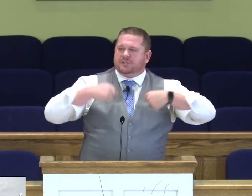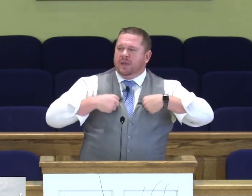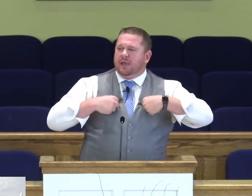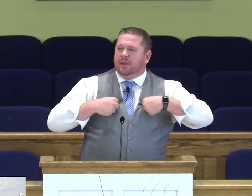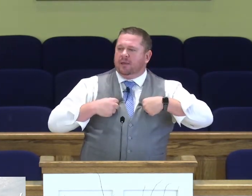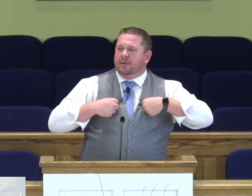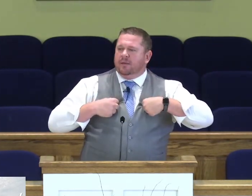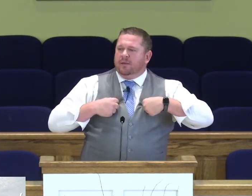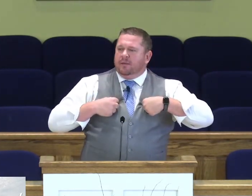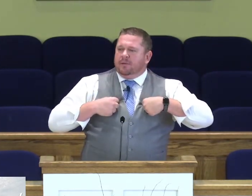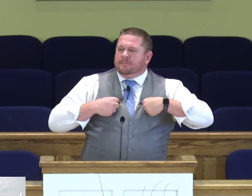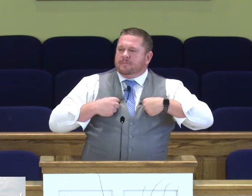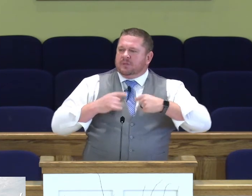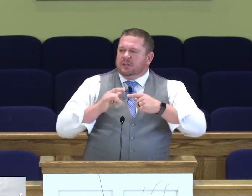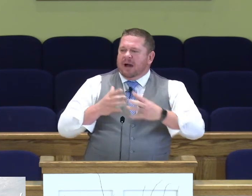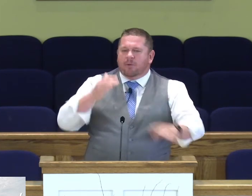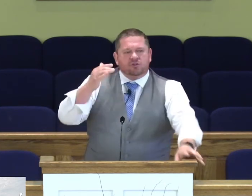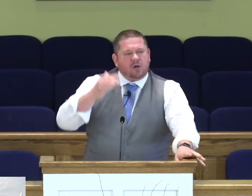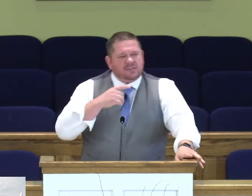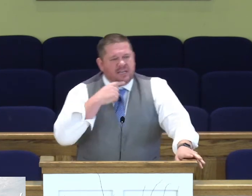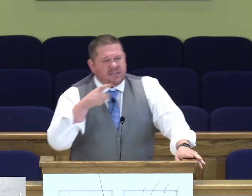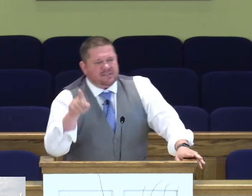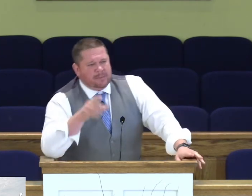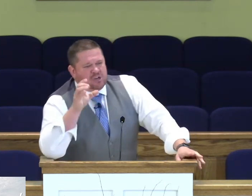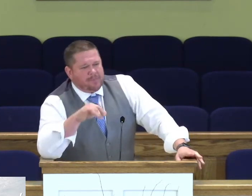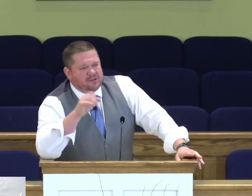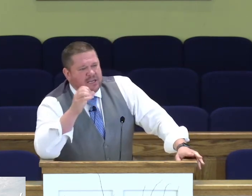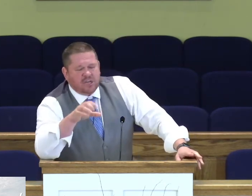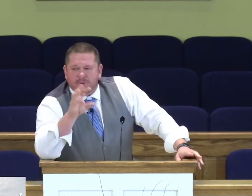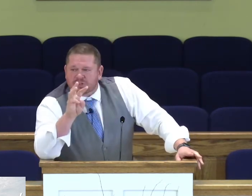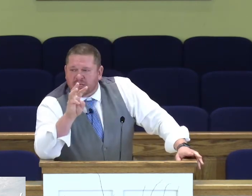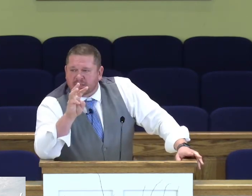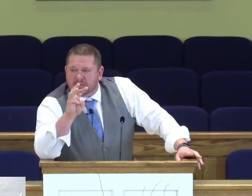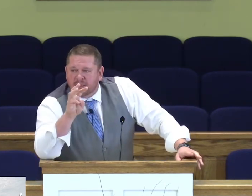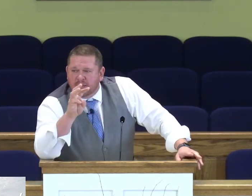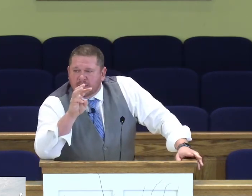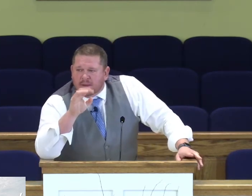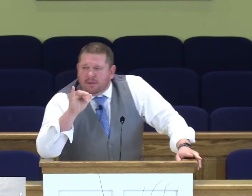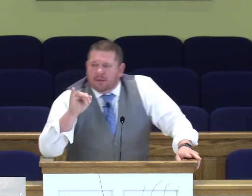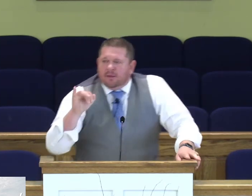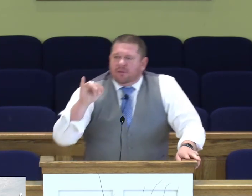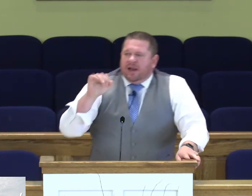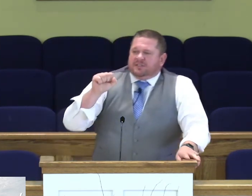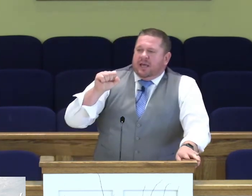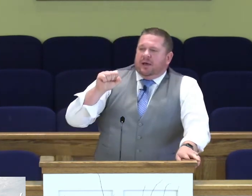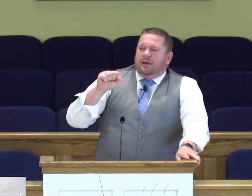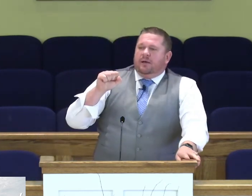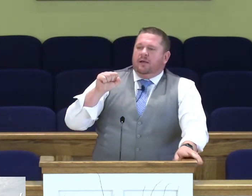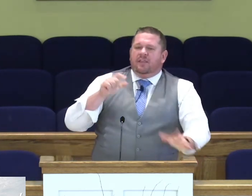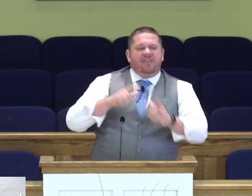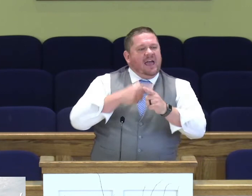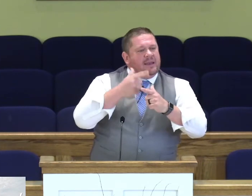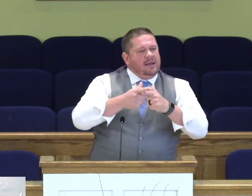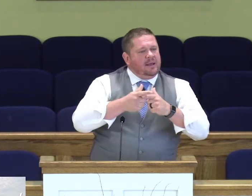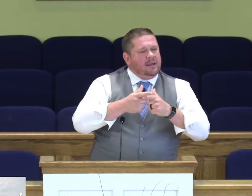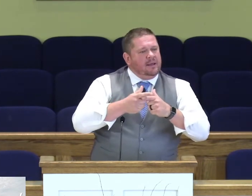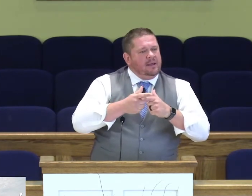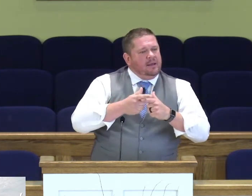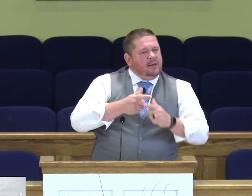Woe is me. And the Bible goes on and says in that same chapter, Isaiah chapter 6, that Isaiah